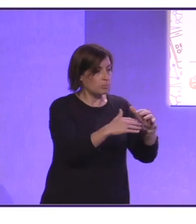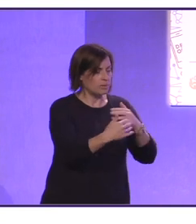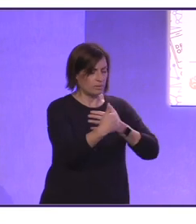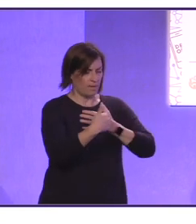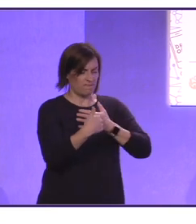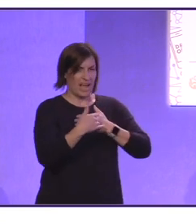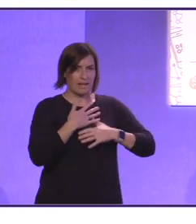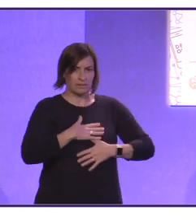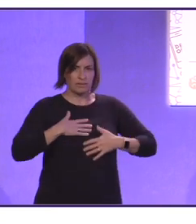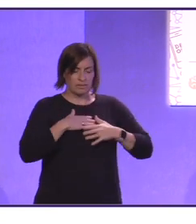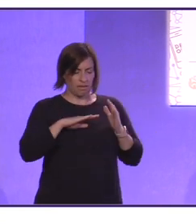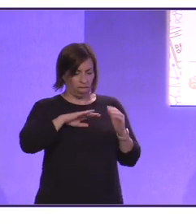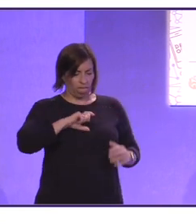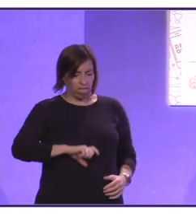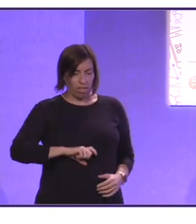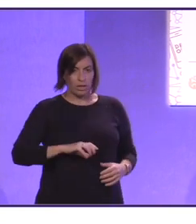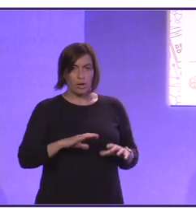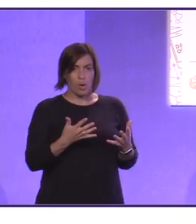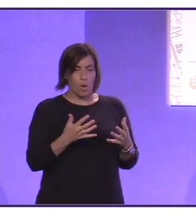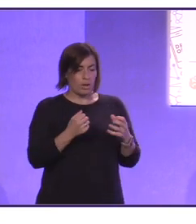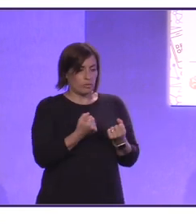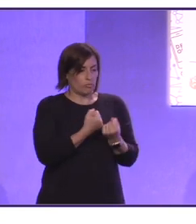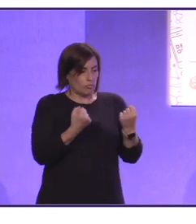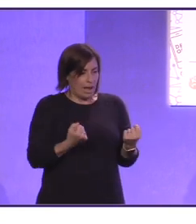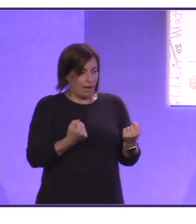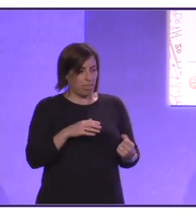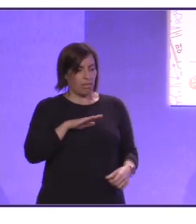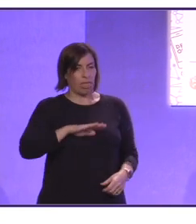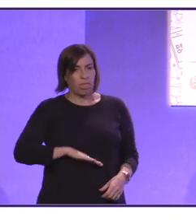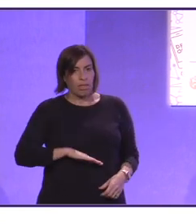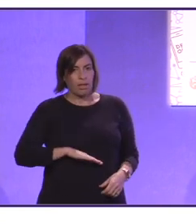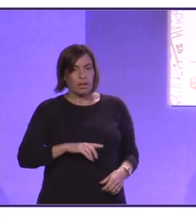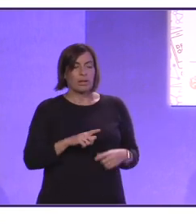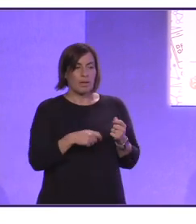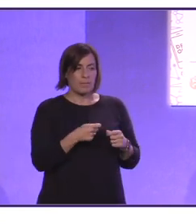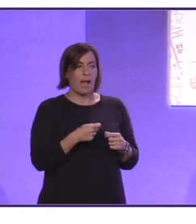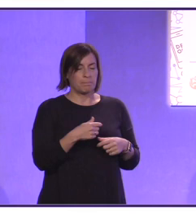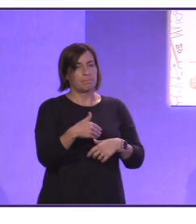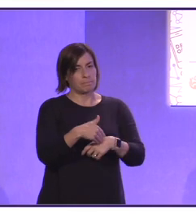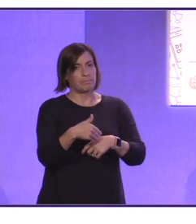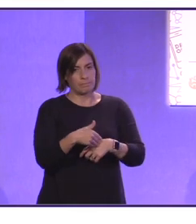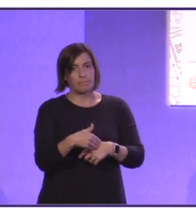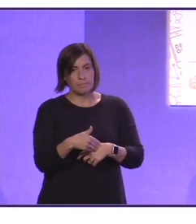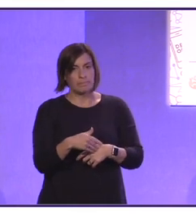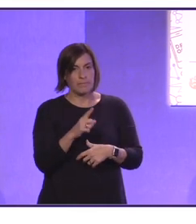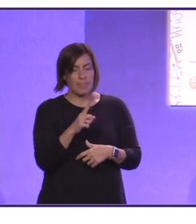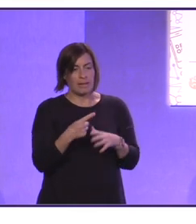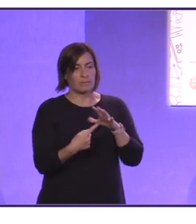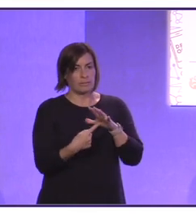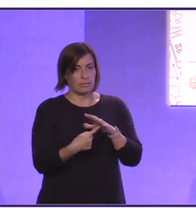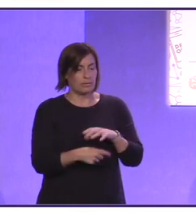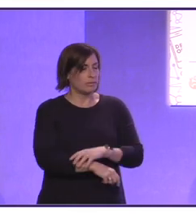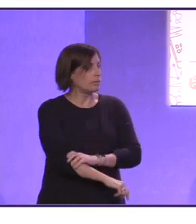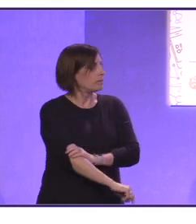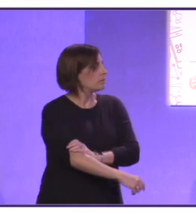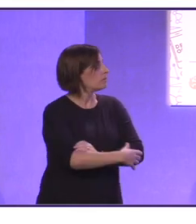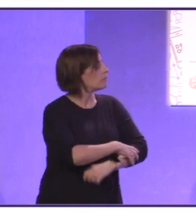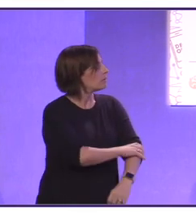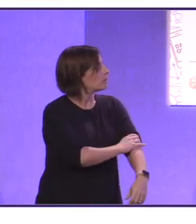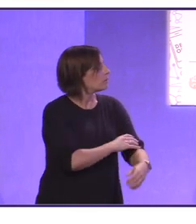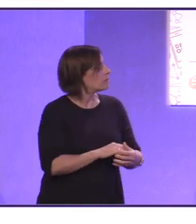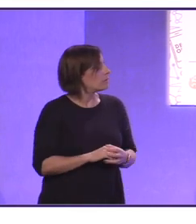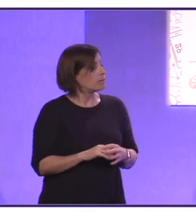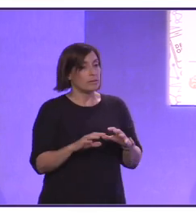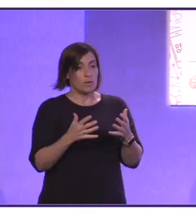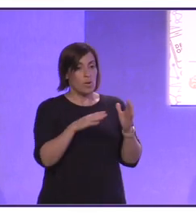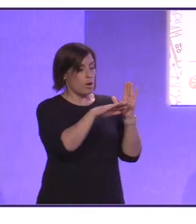my freedom or my strength, then actually, that's starting to really matter to me. Down another level, when it starts affecting intimacy, family,